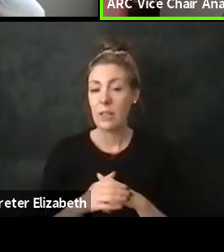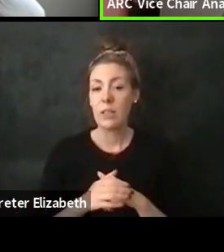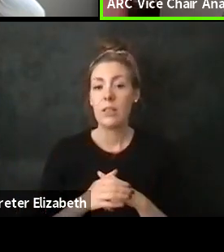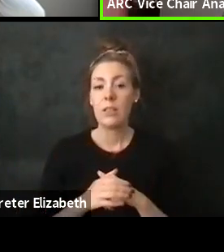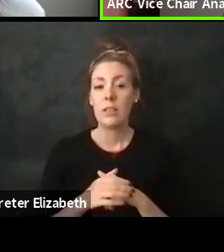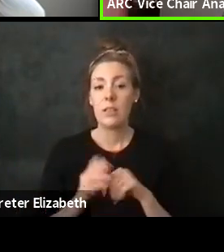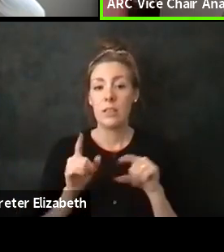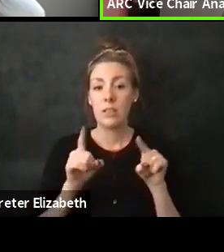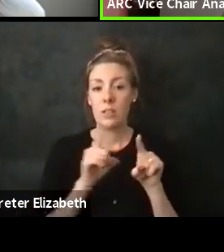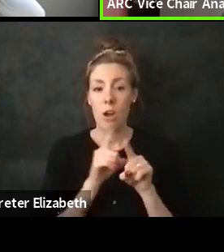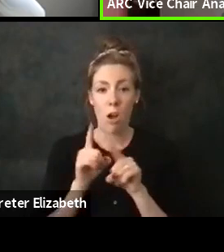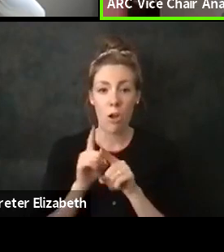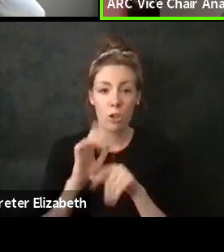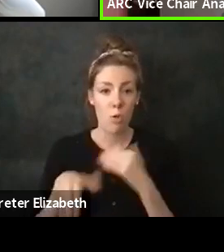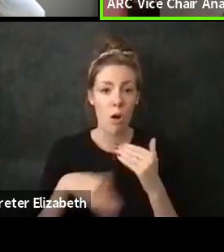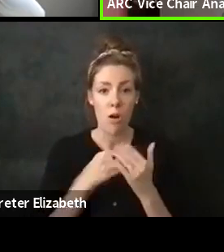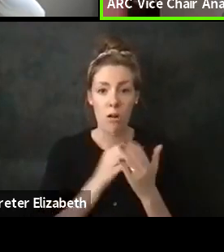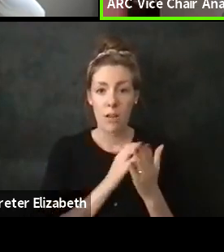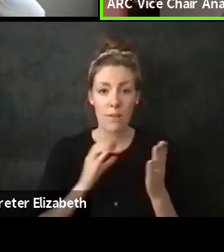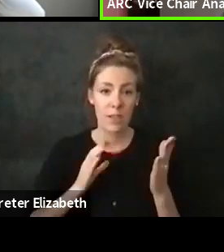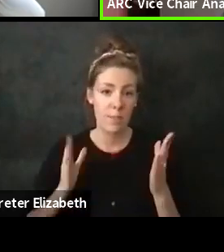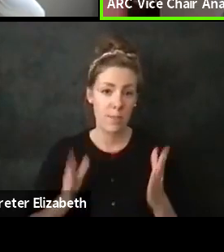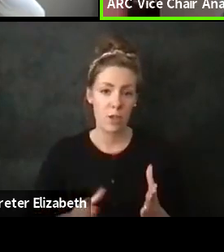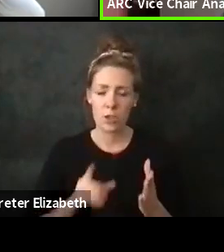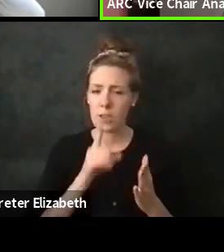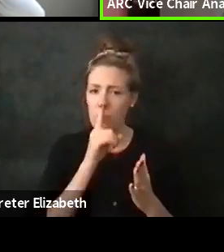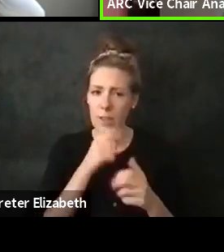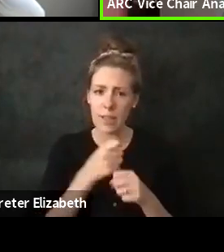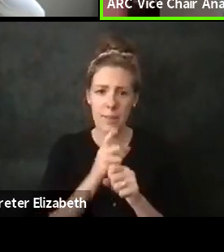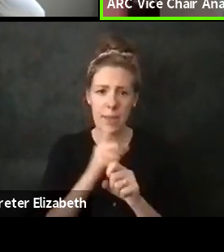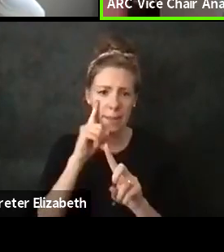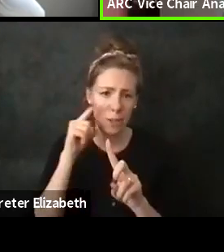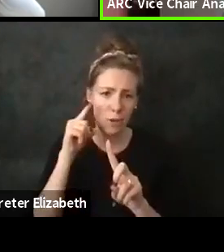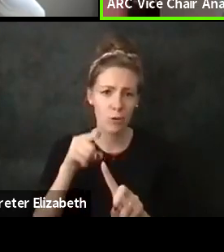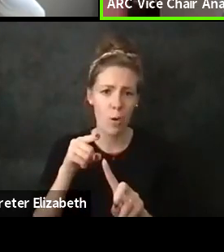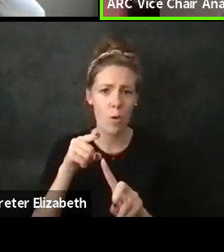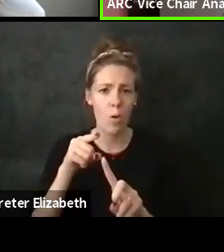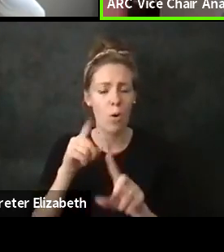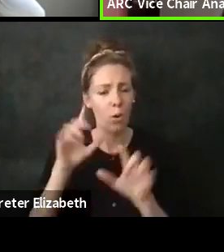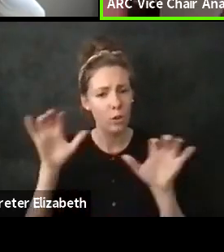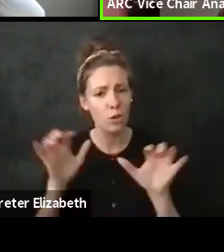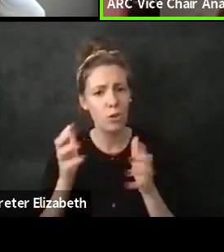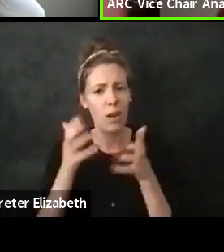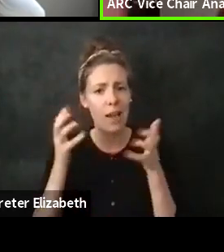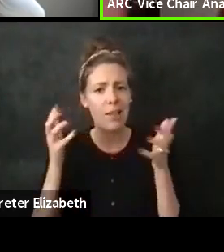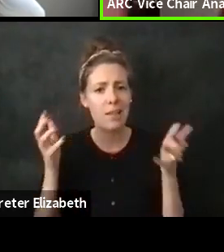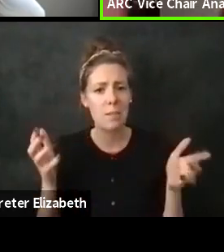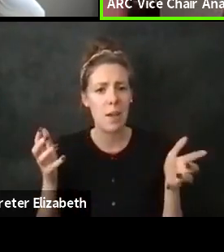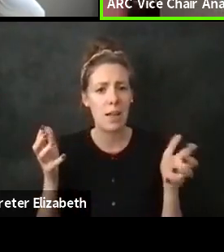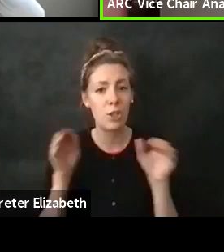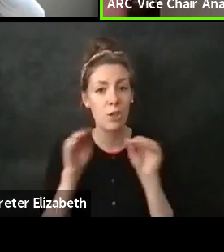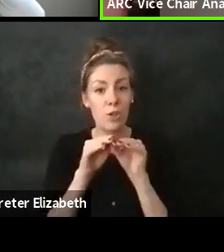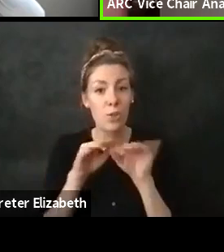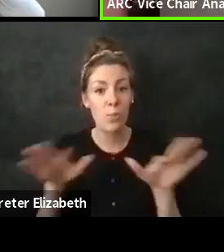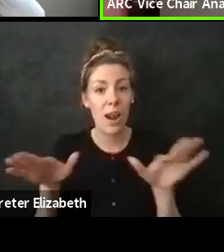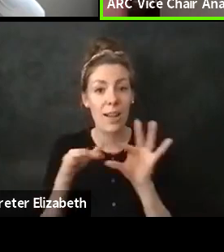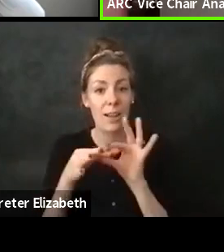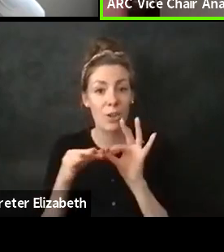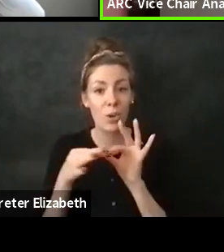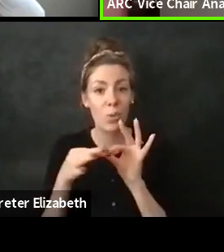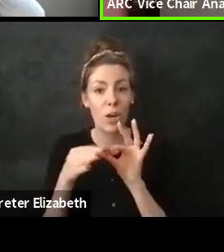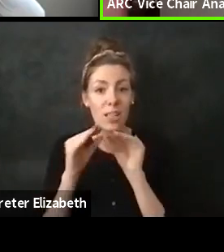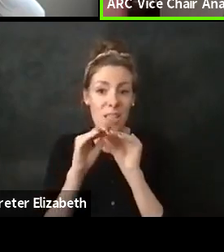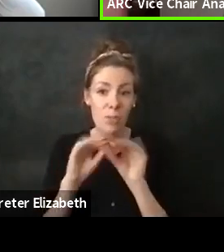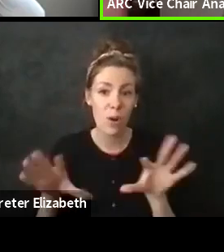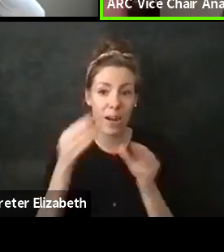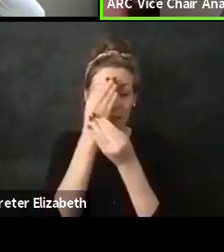Also, all of the commissioners have really made a mission to do as much, spreading the word and spreading the information